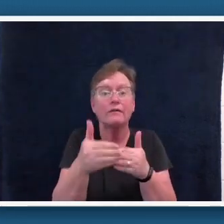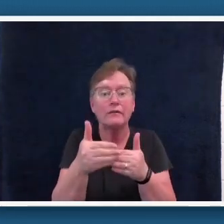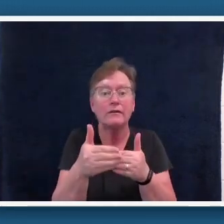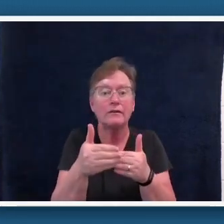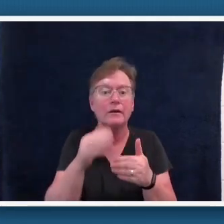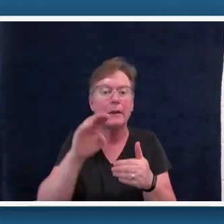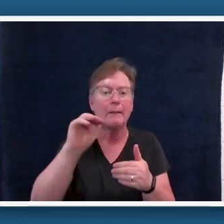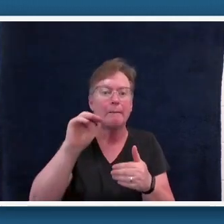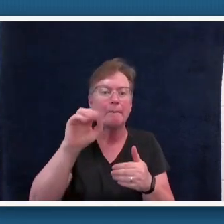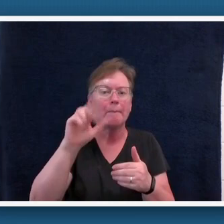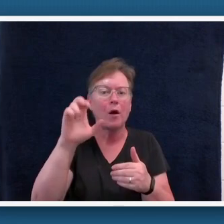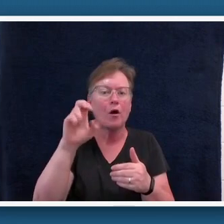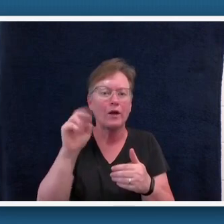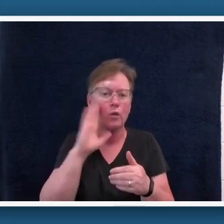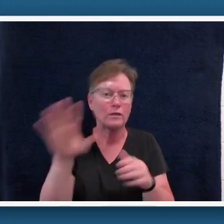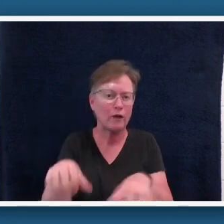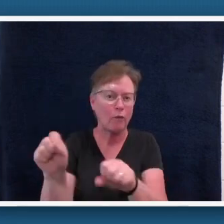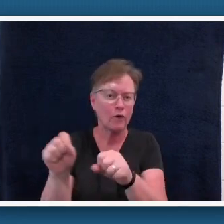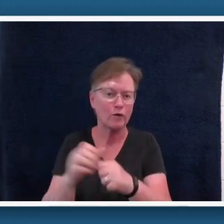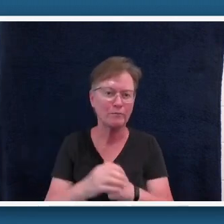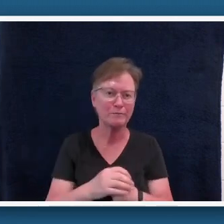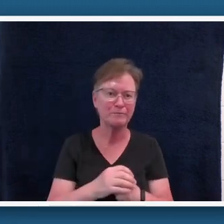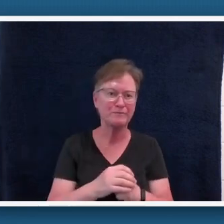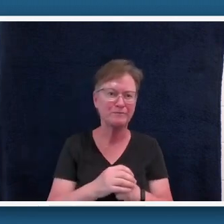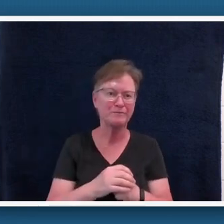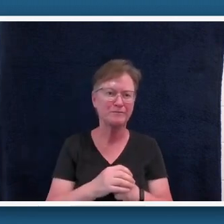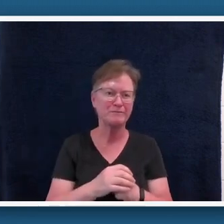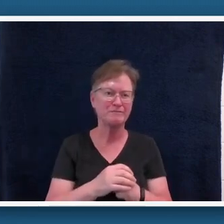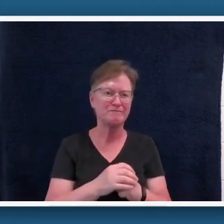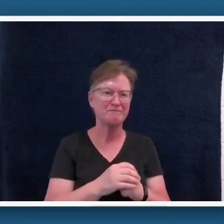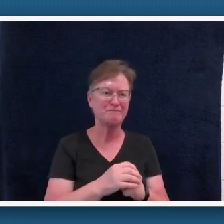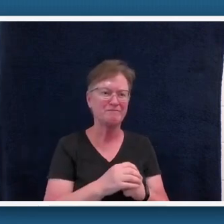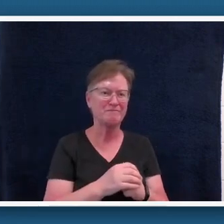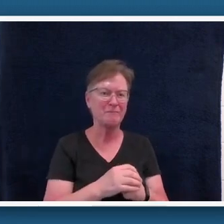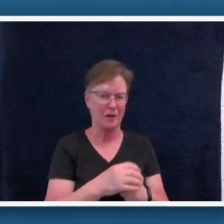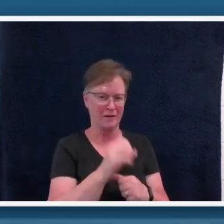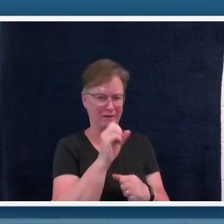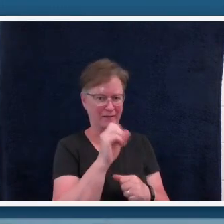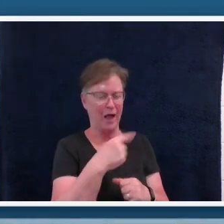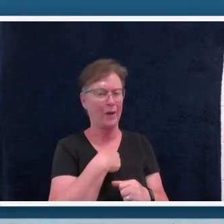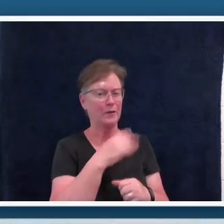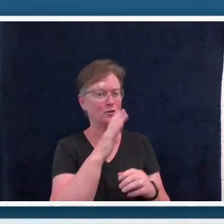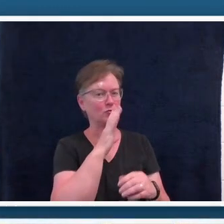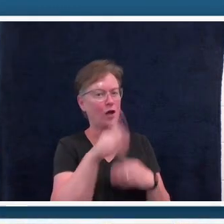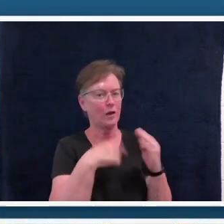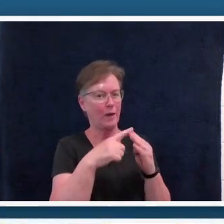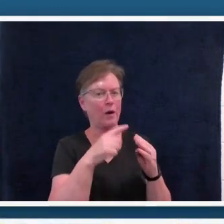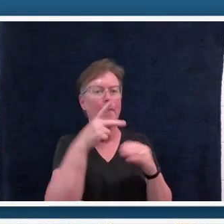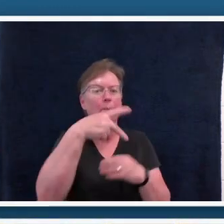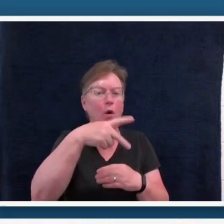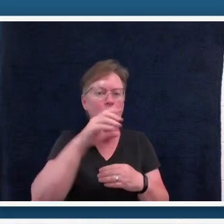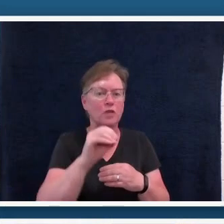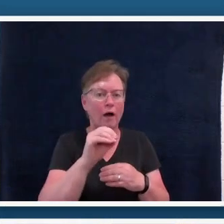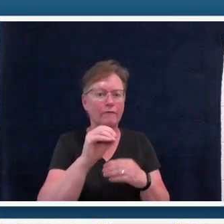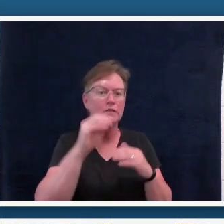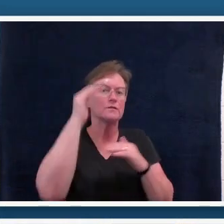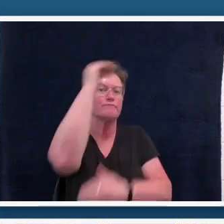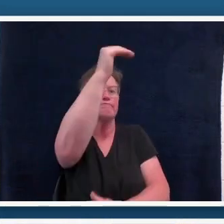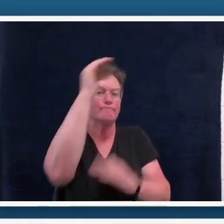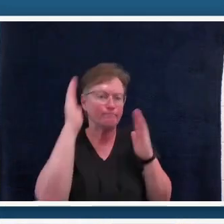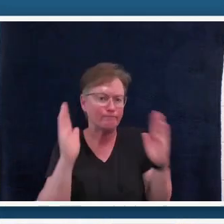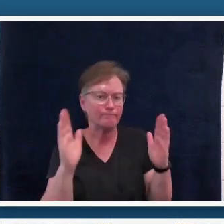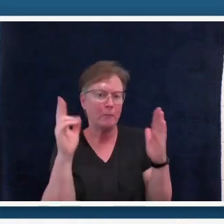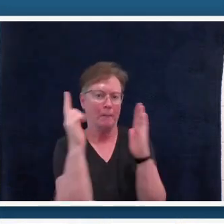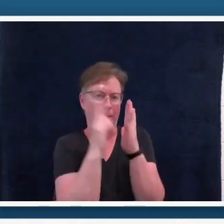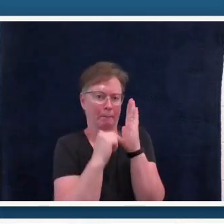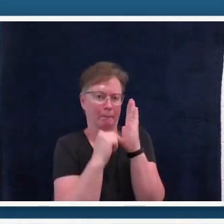Thank you, Jessie. And though I am going to be covering the topic of post office murals, first we are going to look at a few postage stamps for just a moment